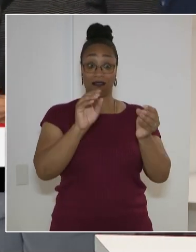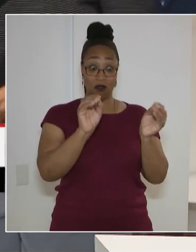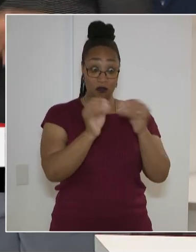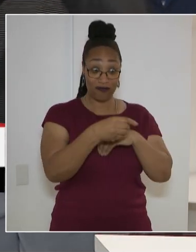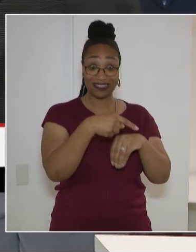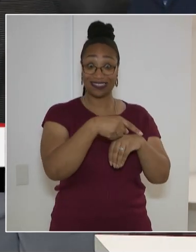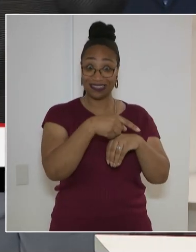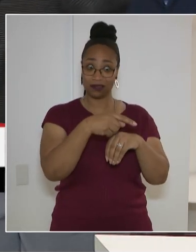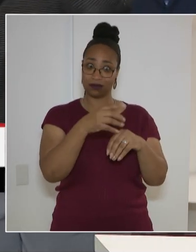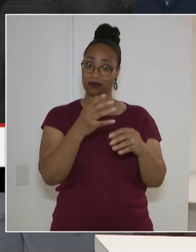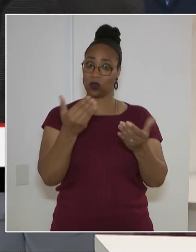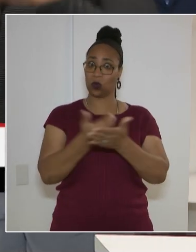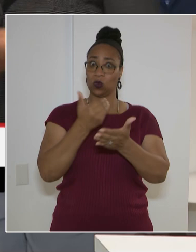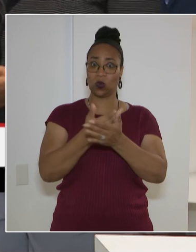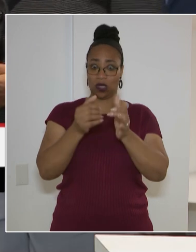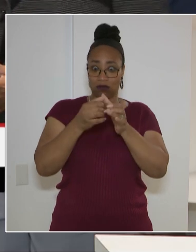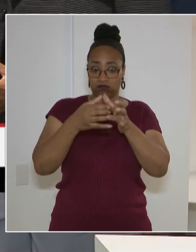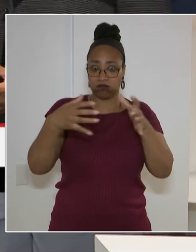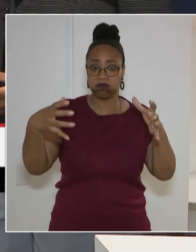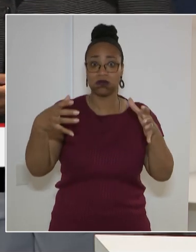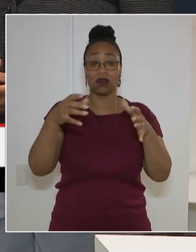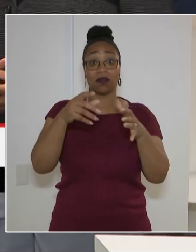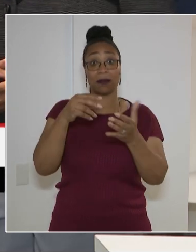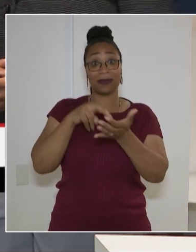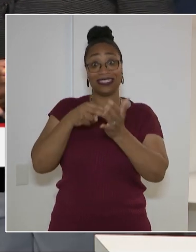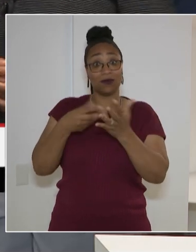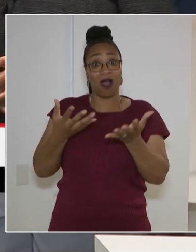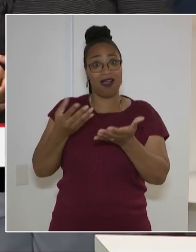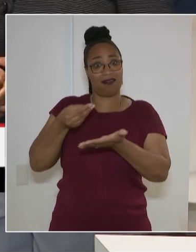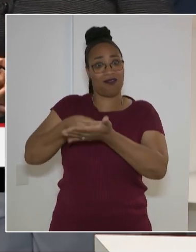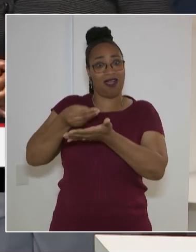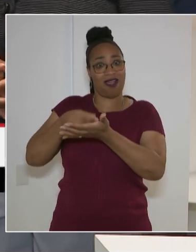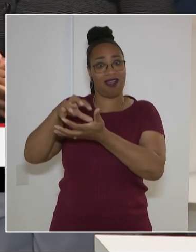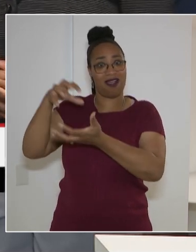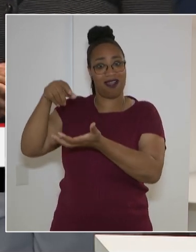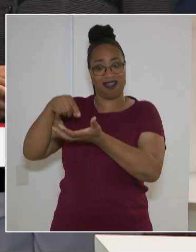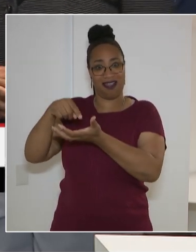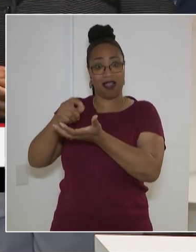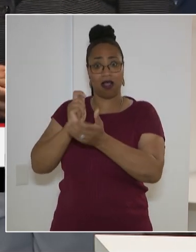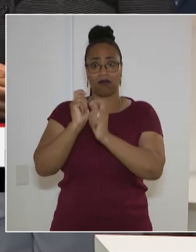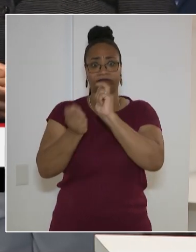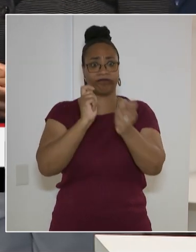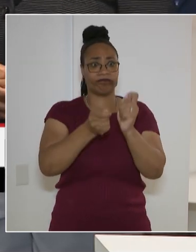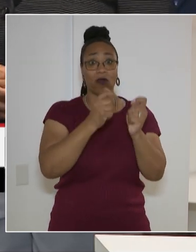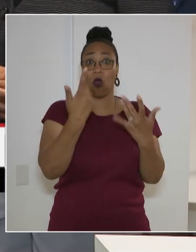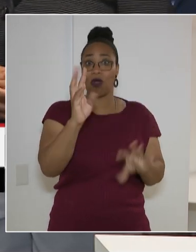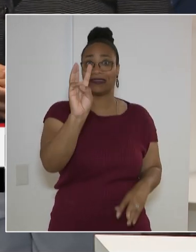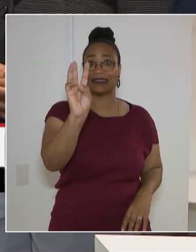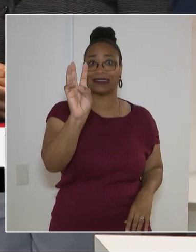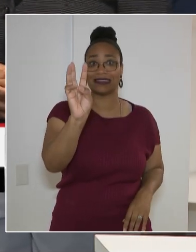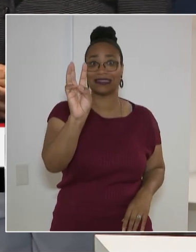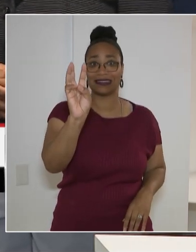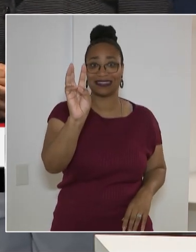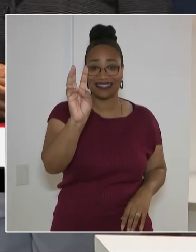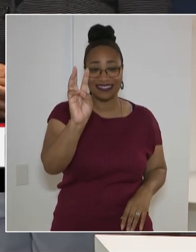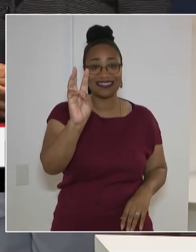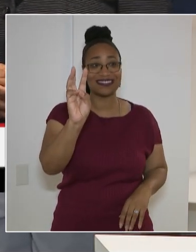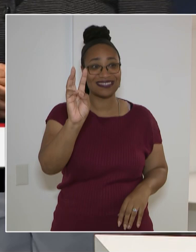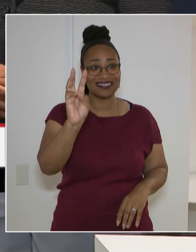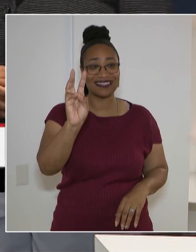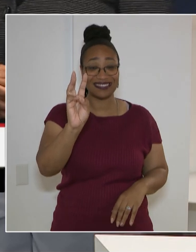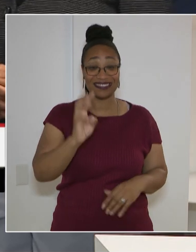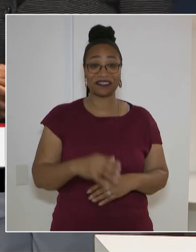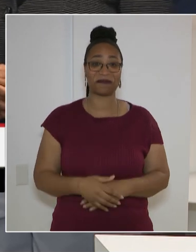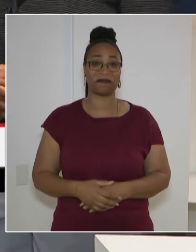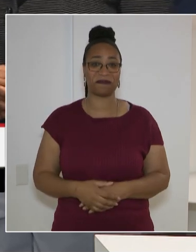investments that we've made have grown, we've attracted 1 major company, and we have